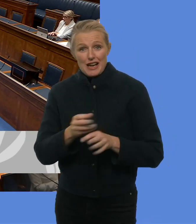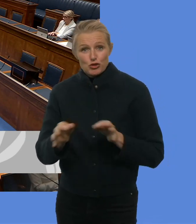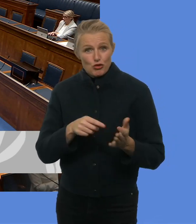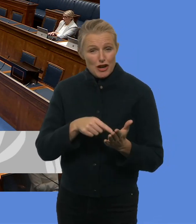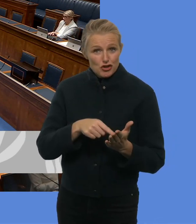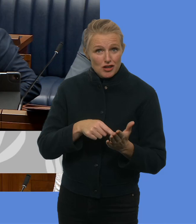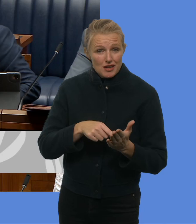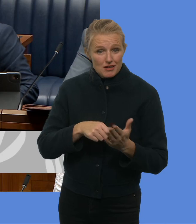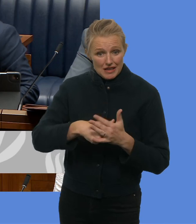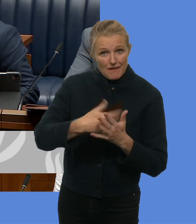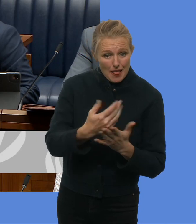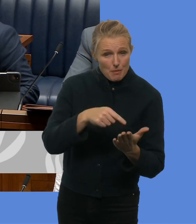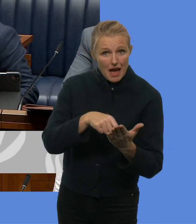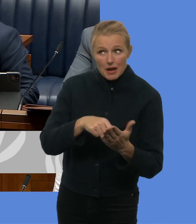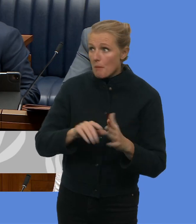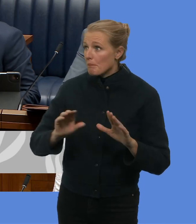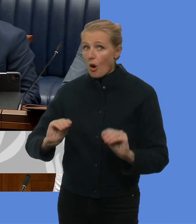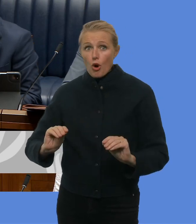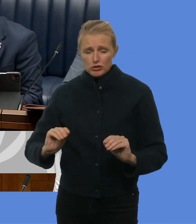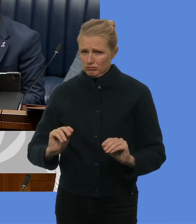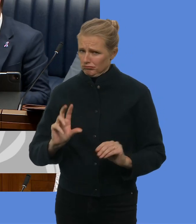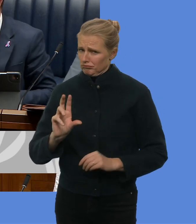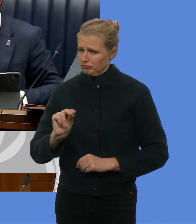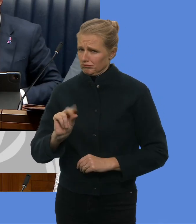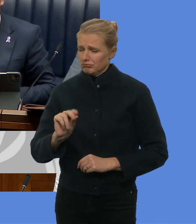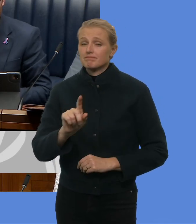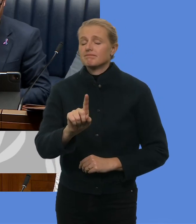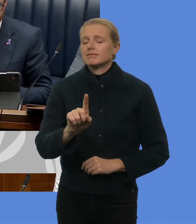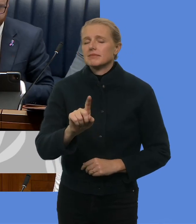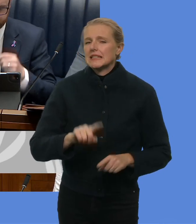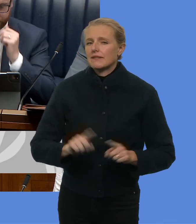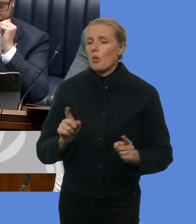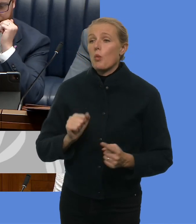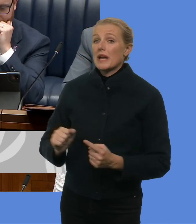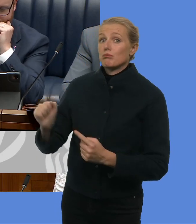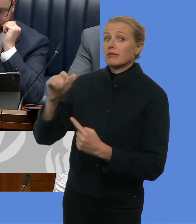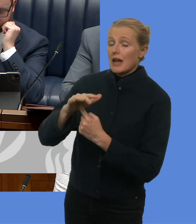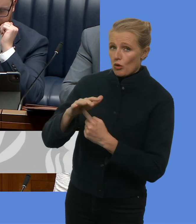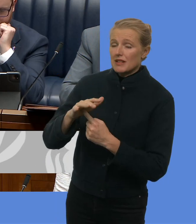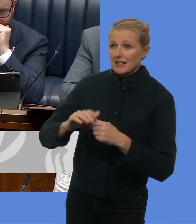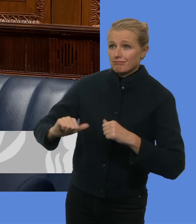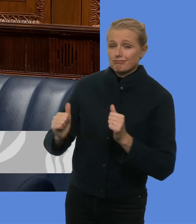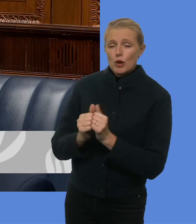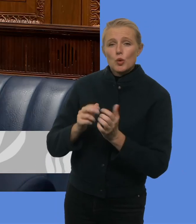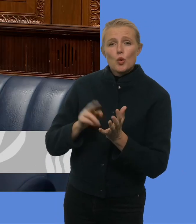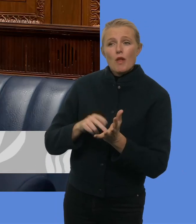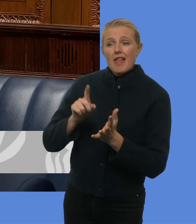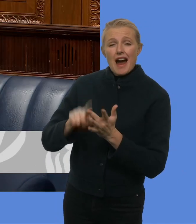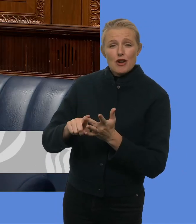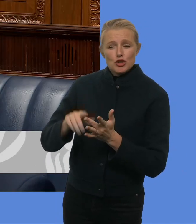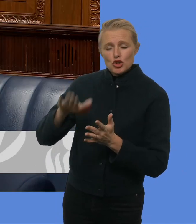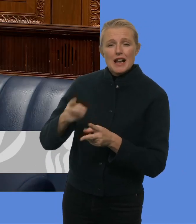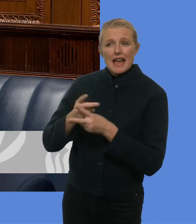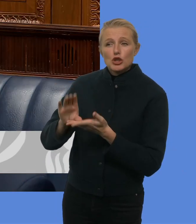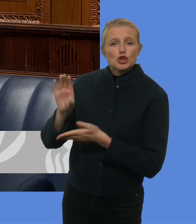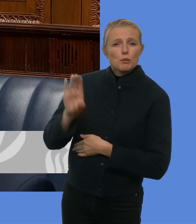development of the childcare strategy. What we did do was prioritise the establishment of the Northern Ireland Childcare Subsidy Scheme. I